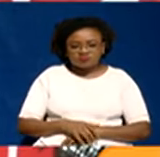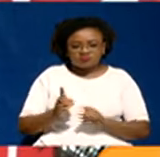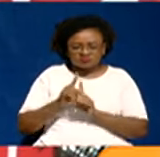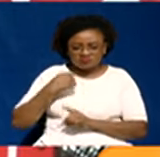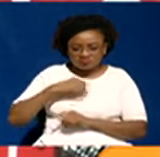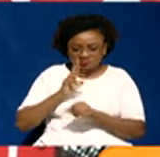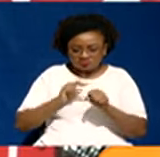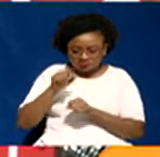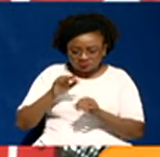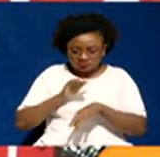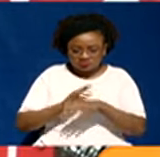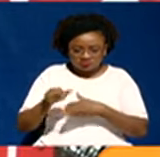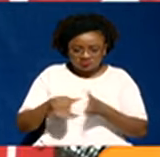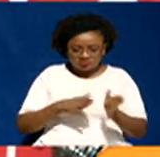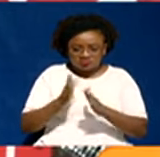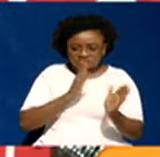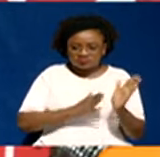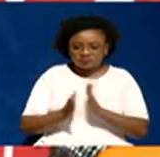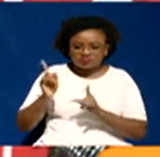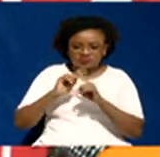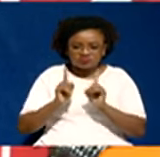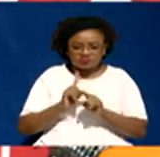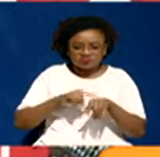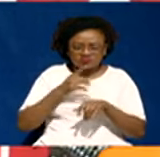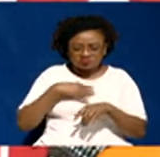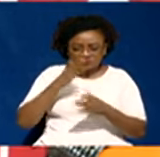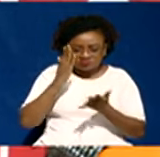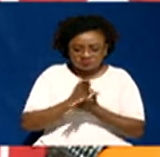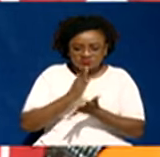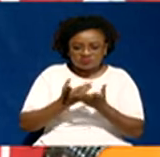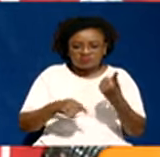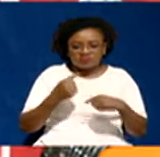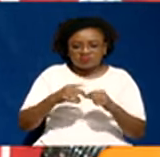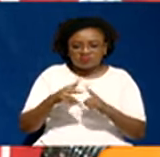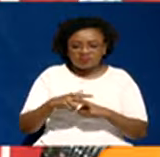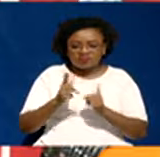good preparation. Now come June, where the real games will be coming. You know.